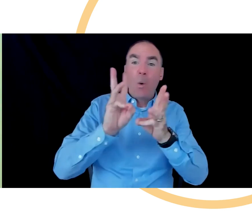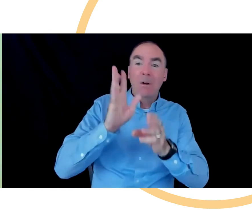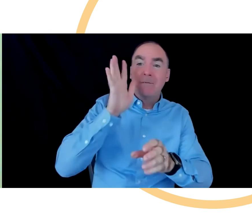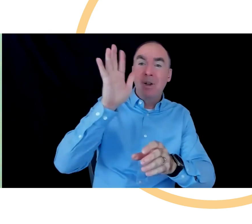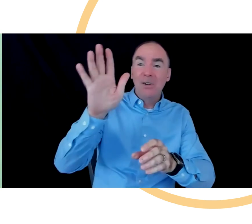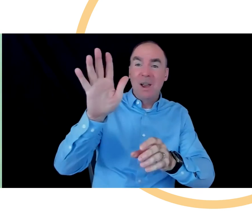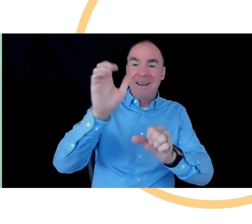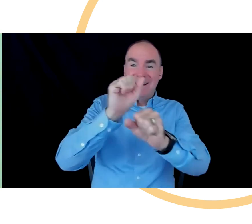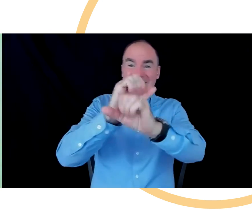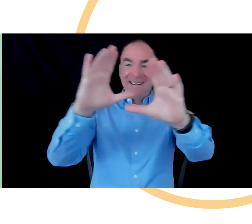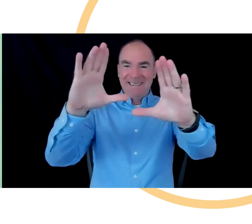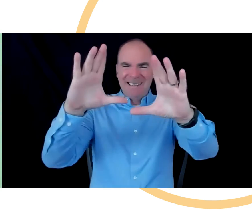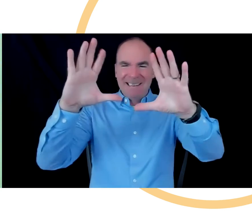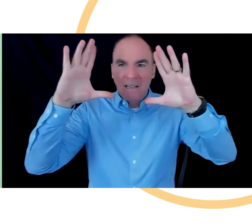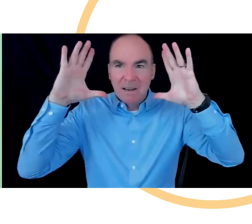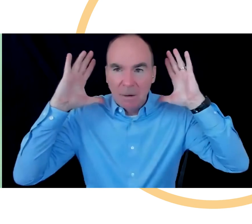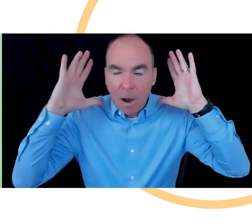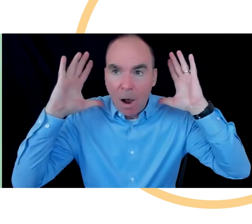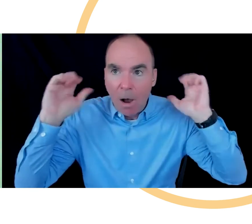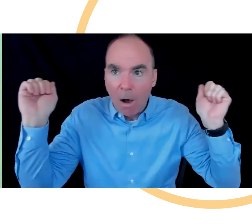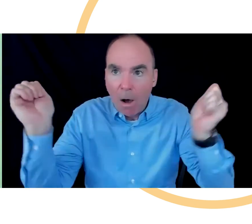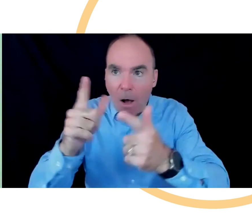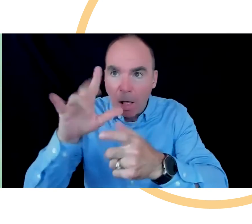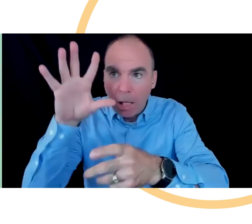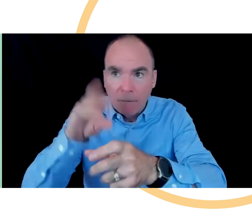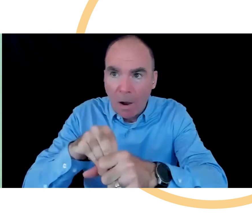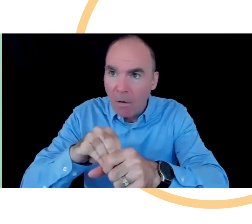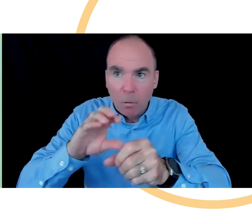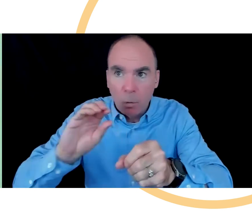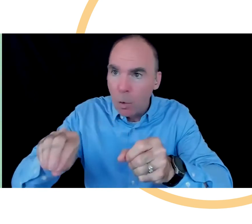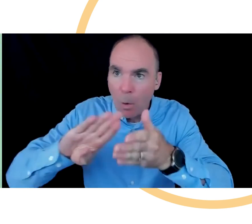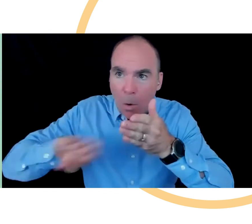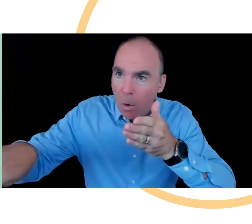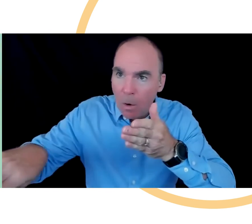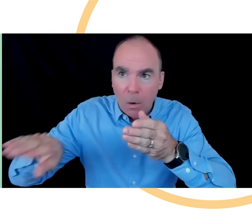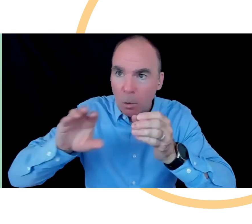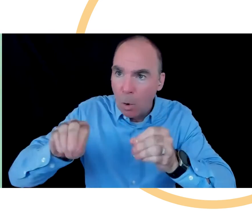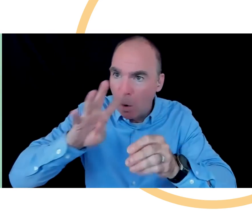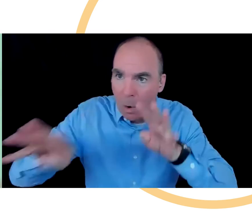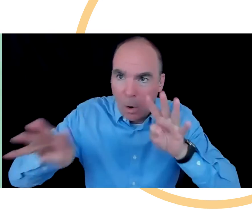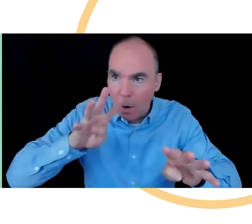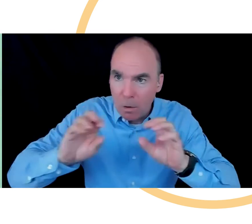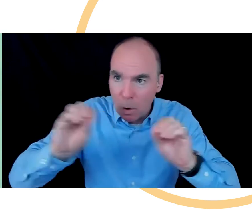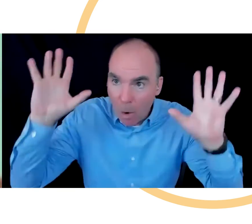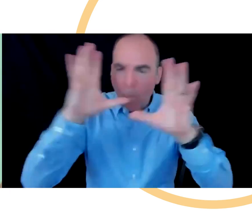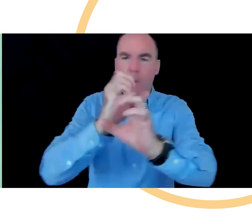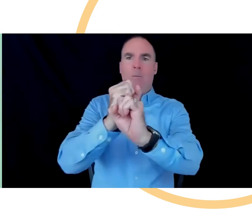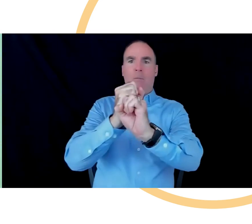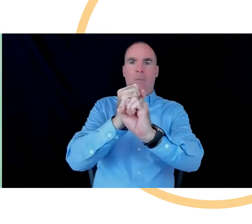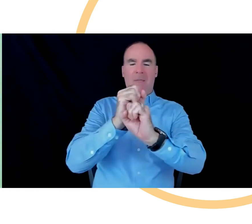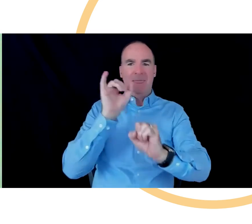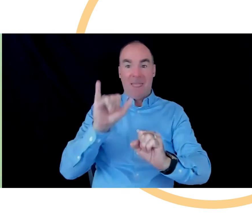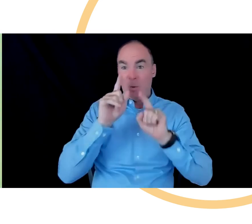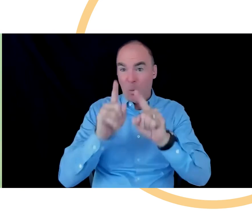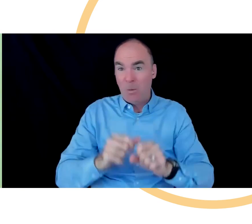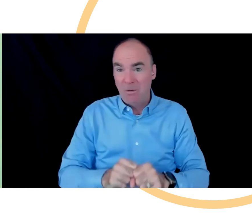coming together as a broad coalition, we can collaborate to promote successful and equitable intergenerational relations and partnerships